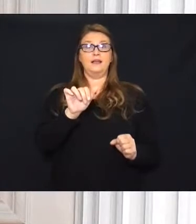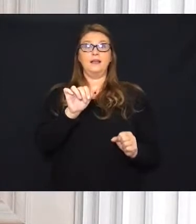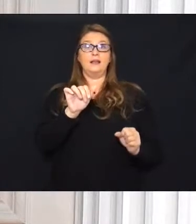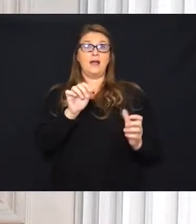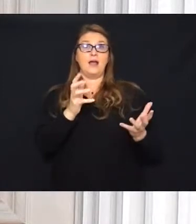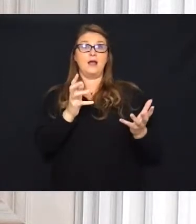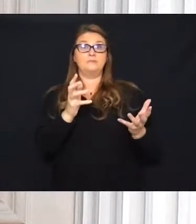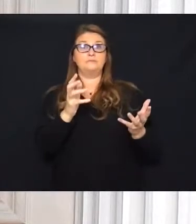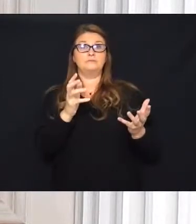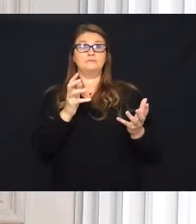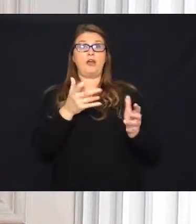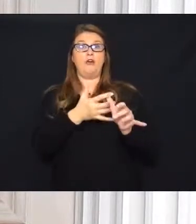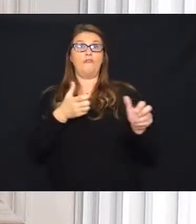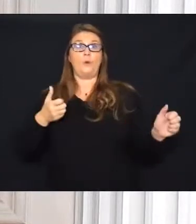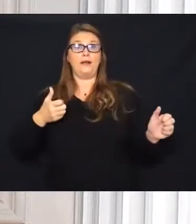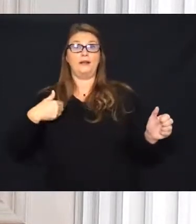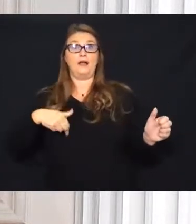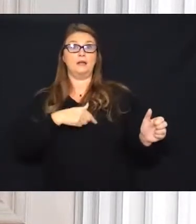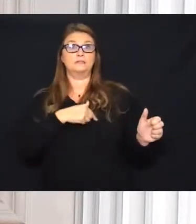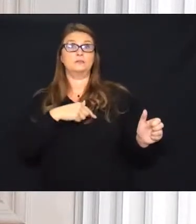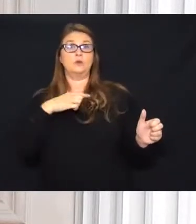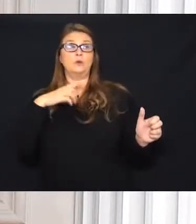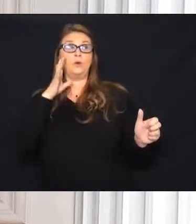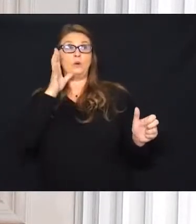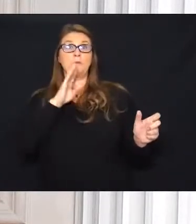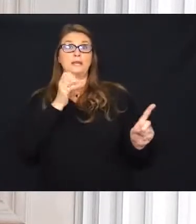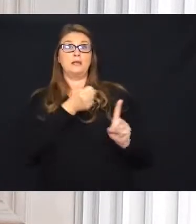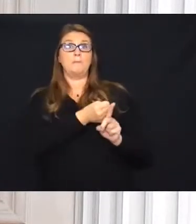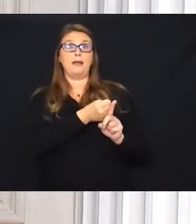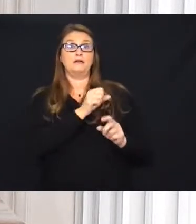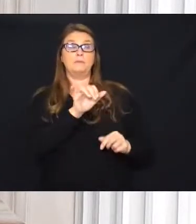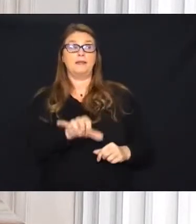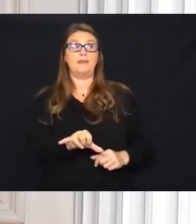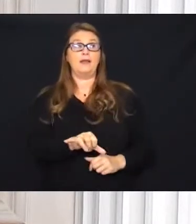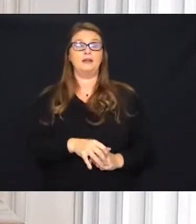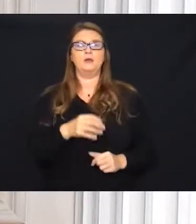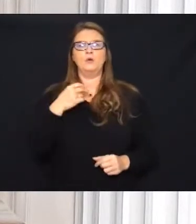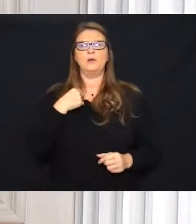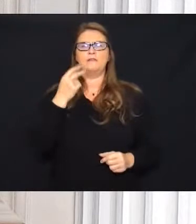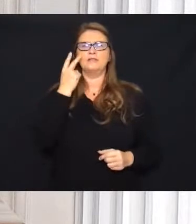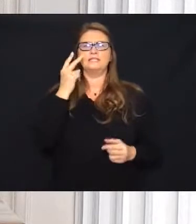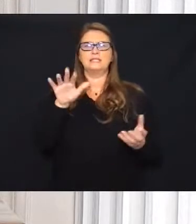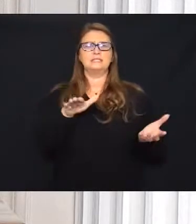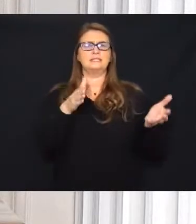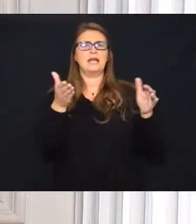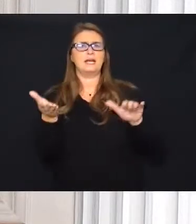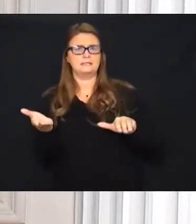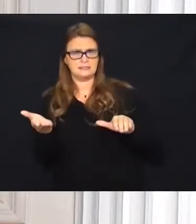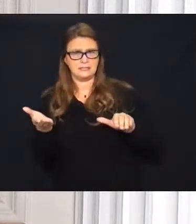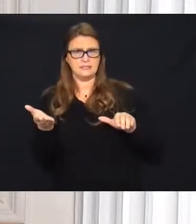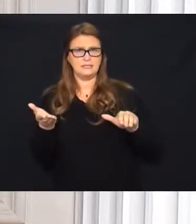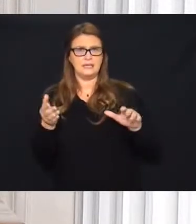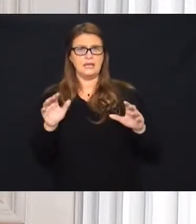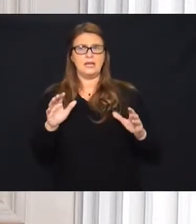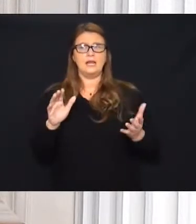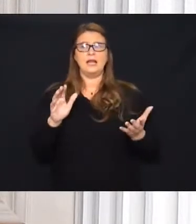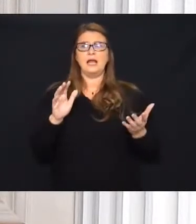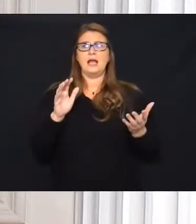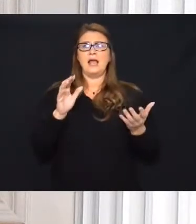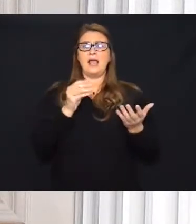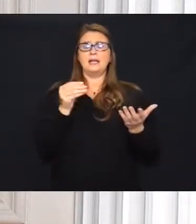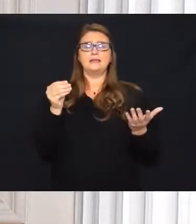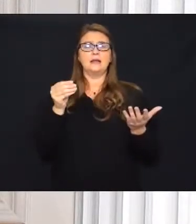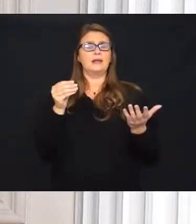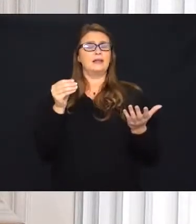children. And when we look at our own vaccination rates, we see that that's the lowest group that we've seen vaccinated. And as the governor said,